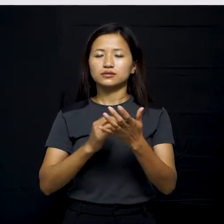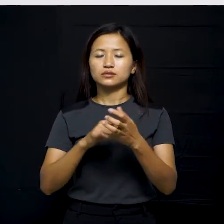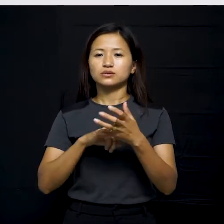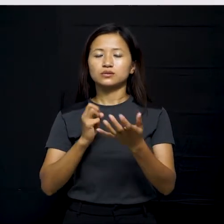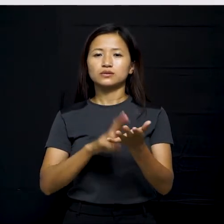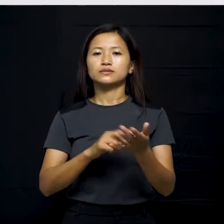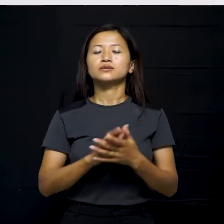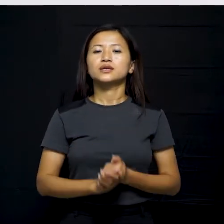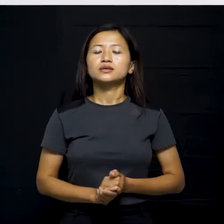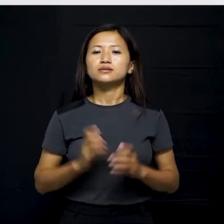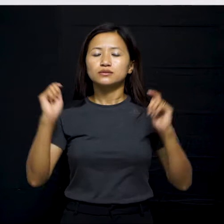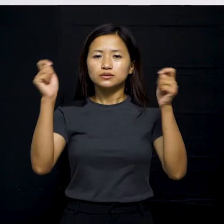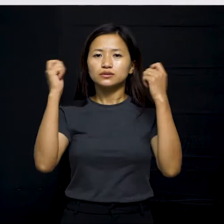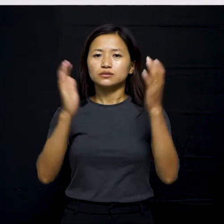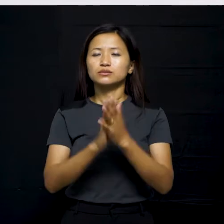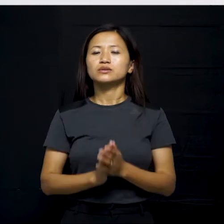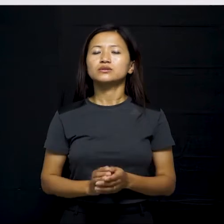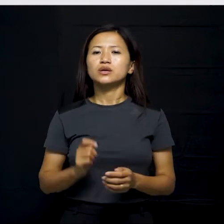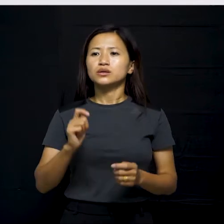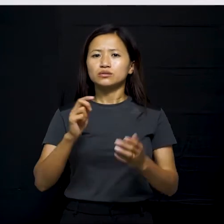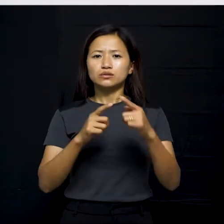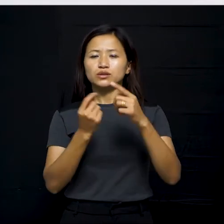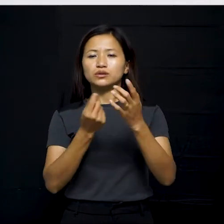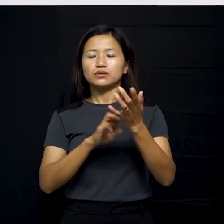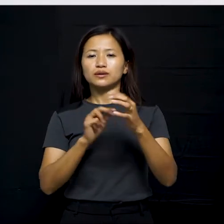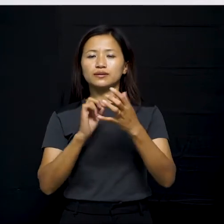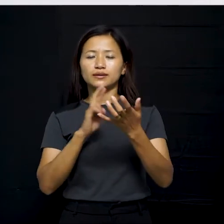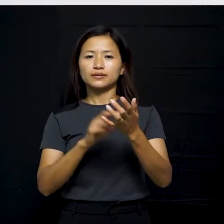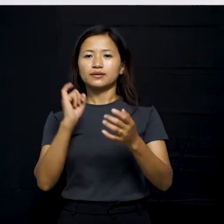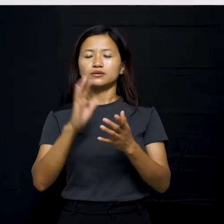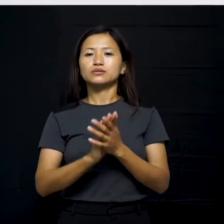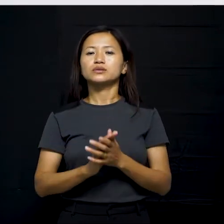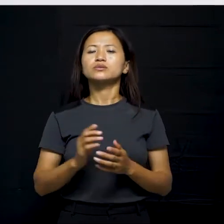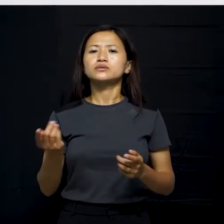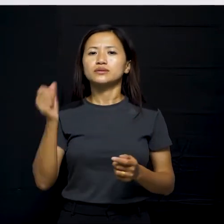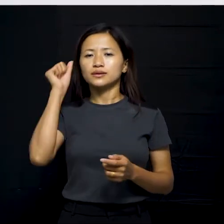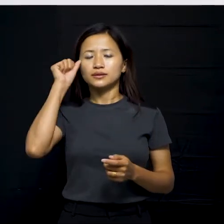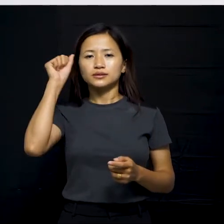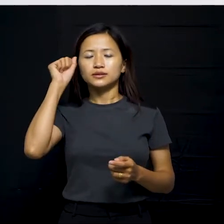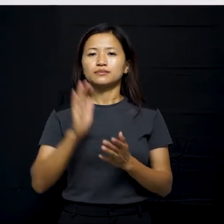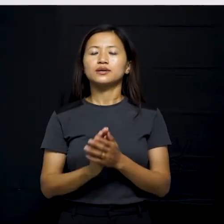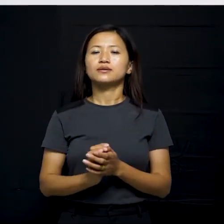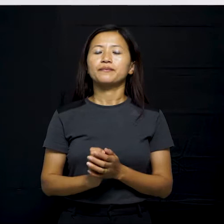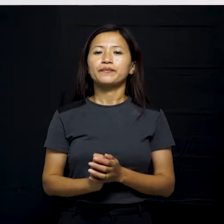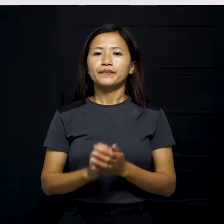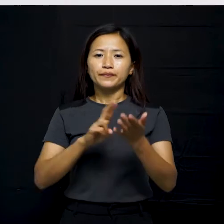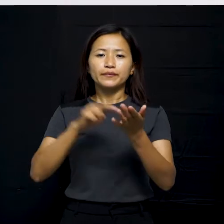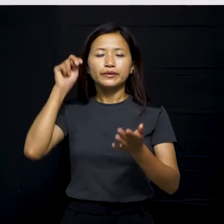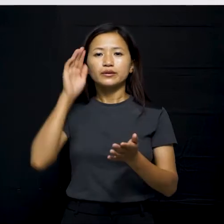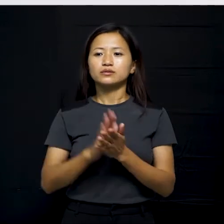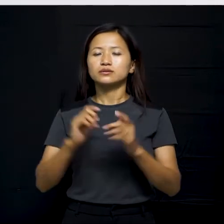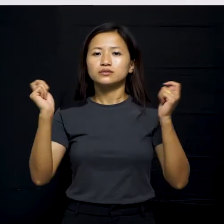festival. Also, we have Tuluni, which is celebrated by the Sema Nagas, and similarly they're also related to